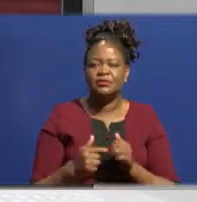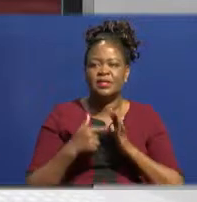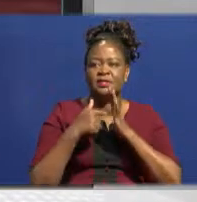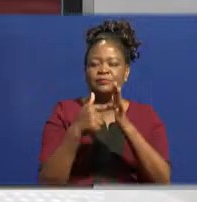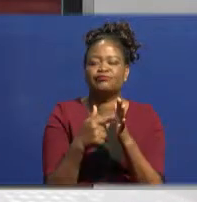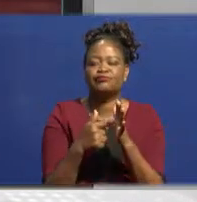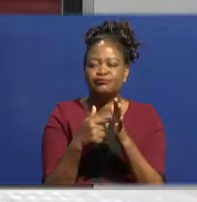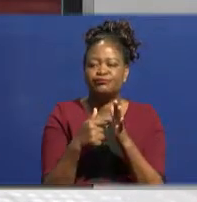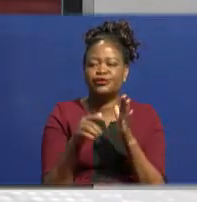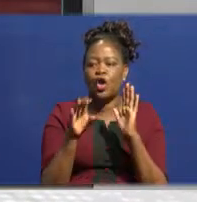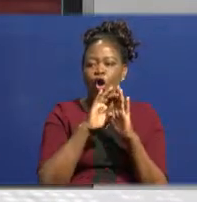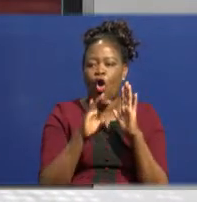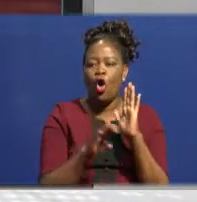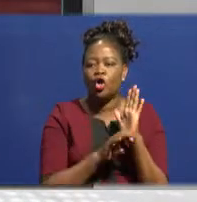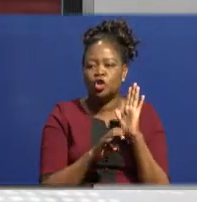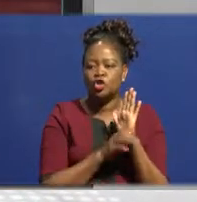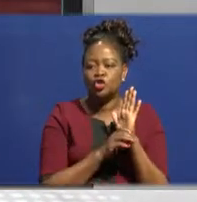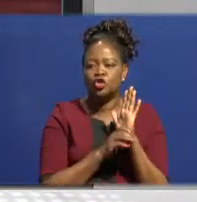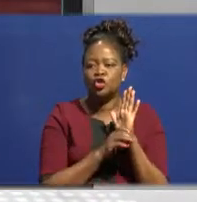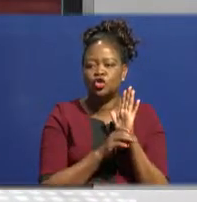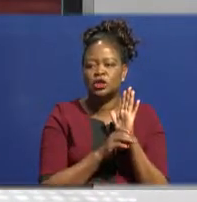The constitution